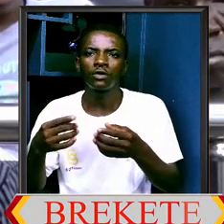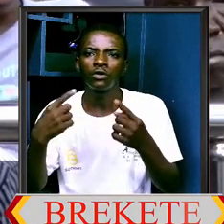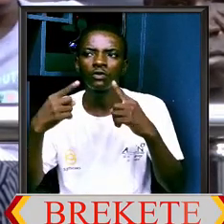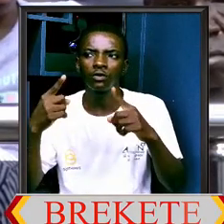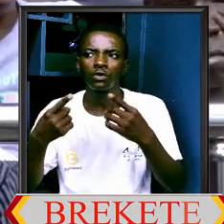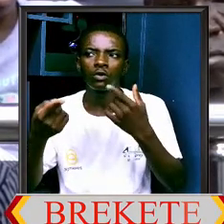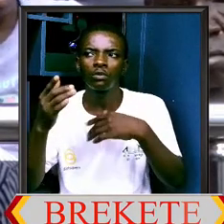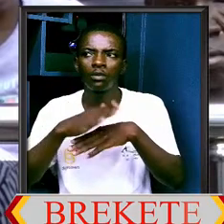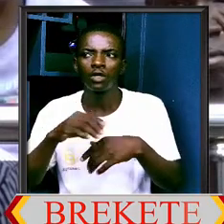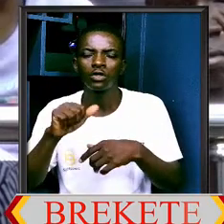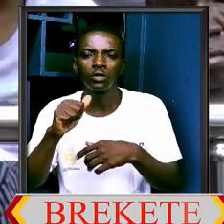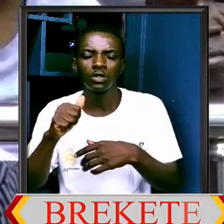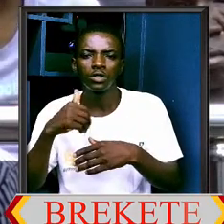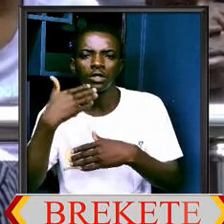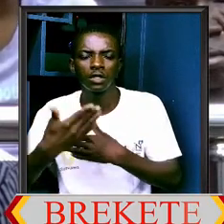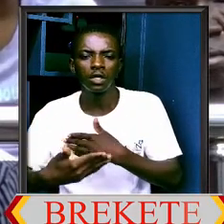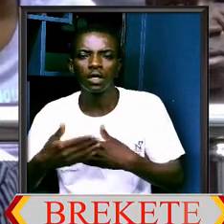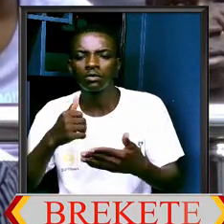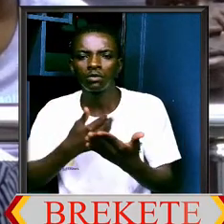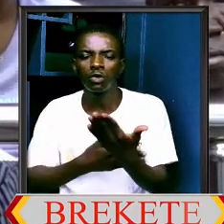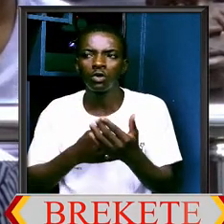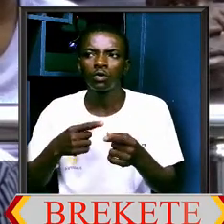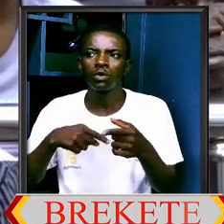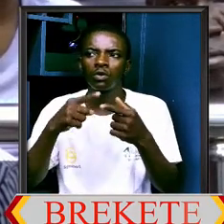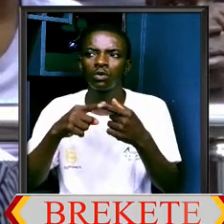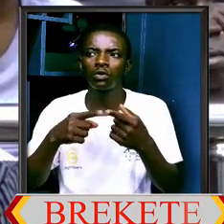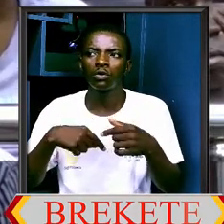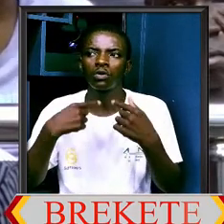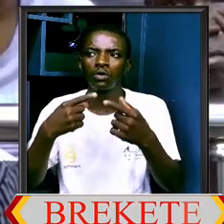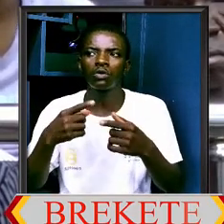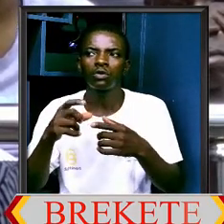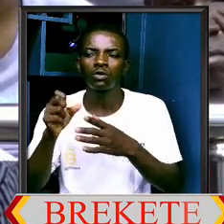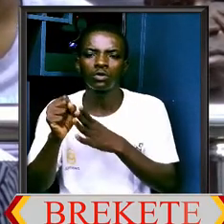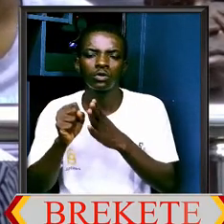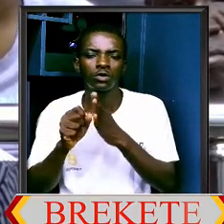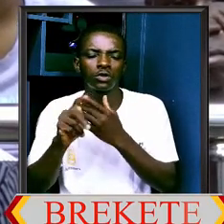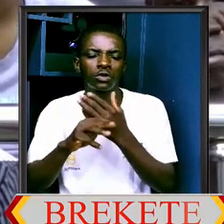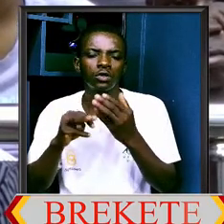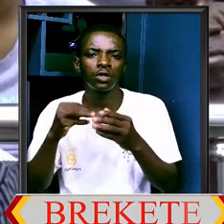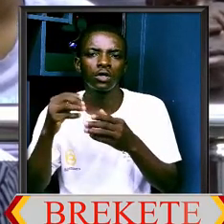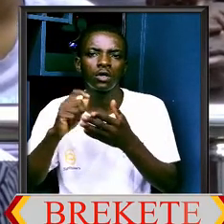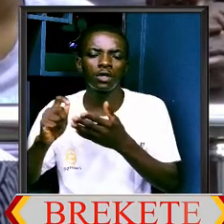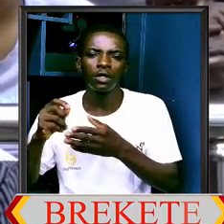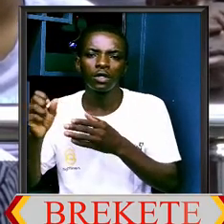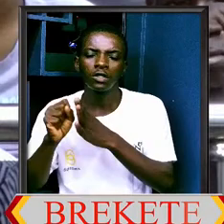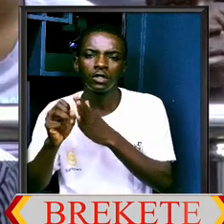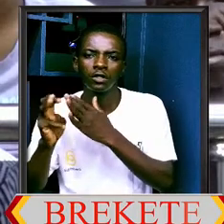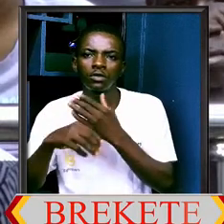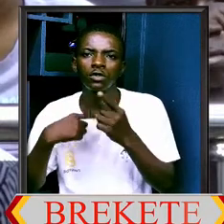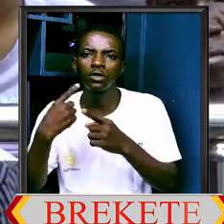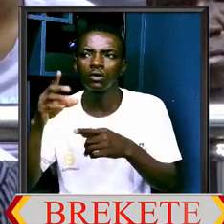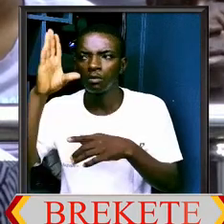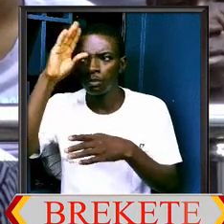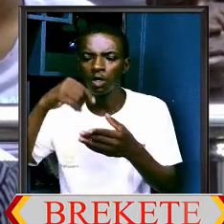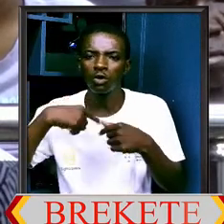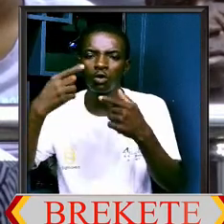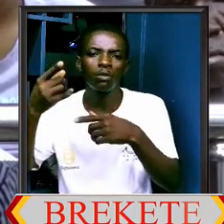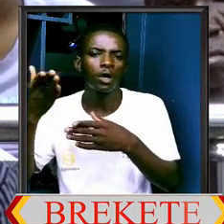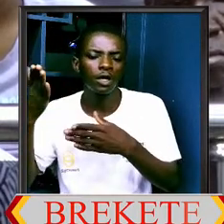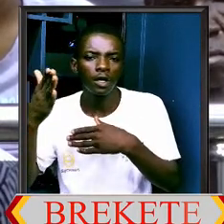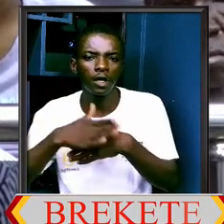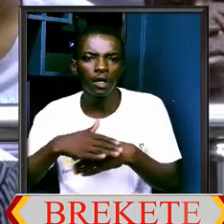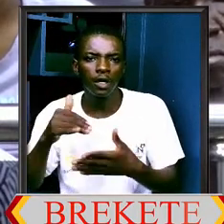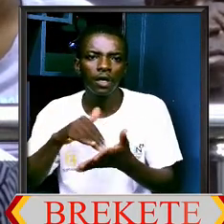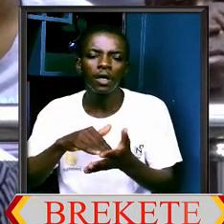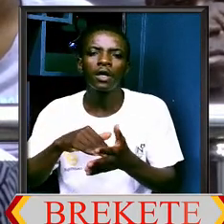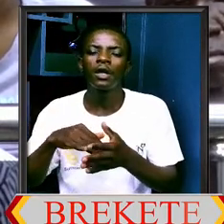back tomorrow morning. The tomorrow morning, when I come, that is when I go to the station and raise the statement. Then the man asked, I should go back there again.